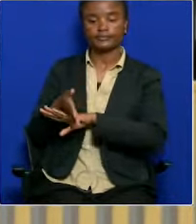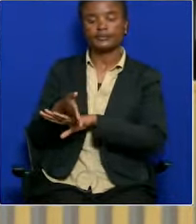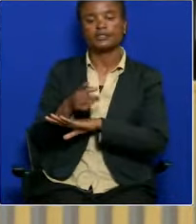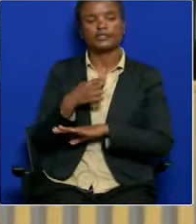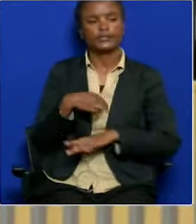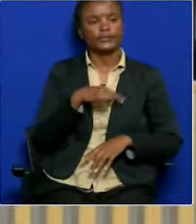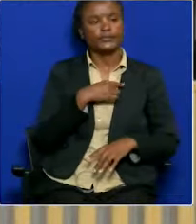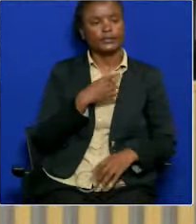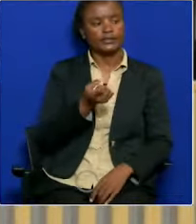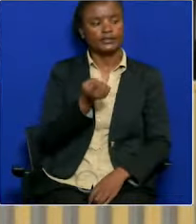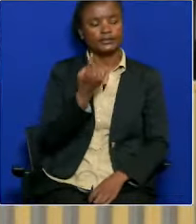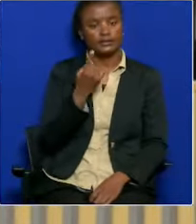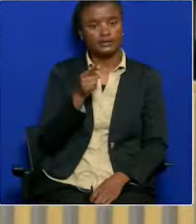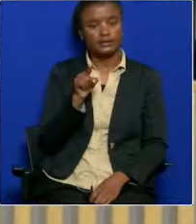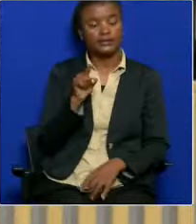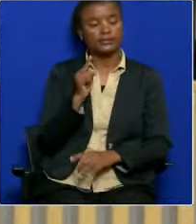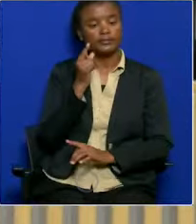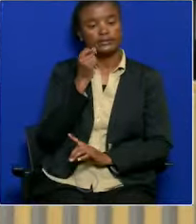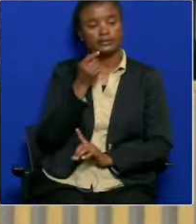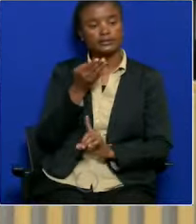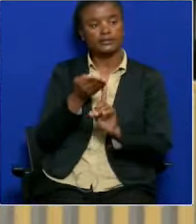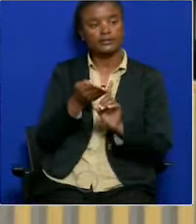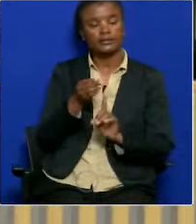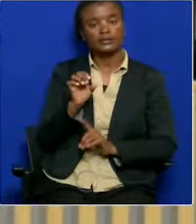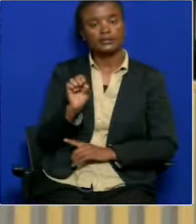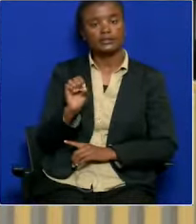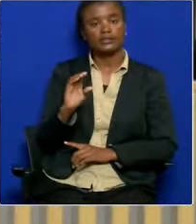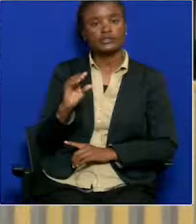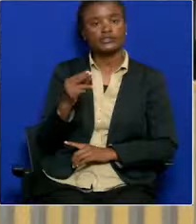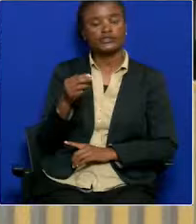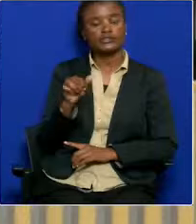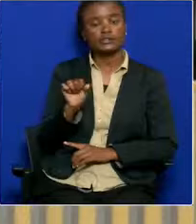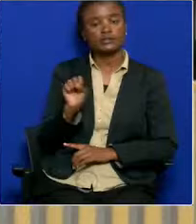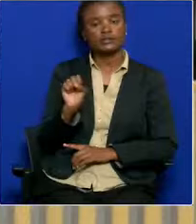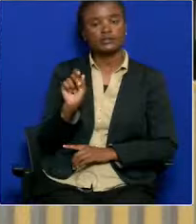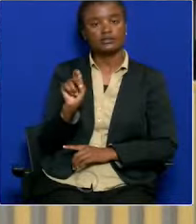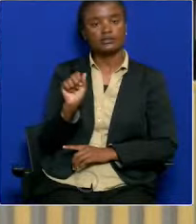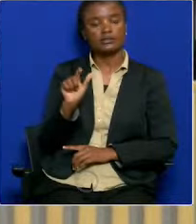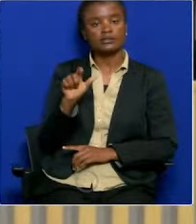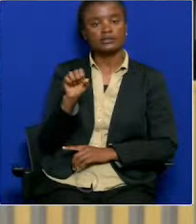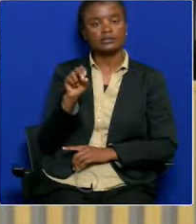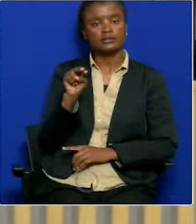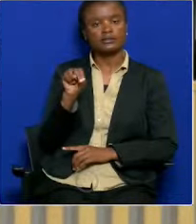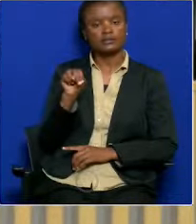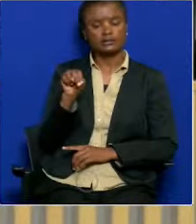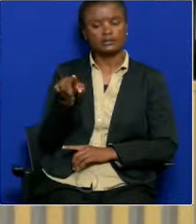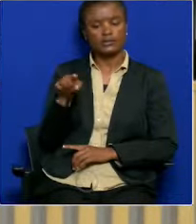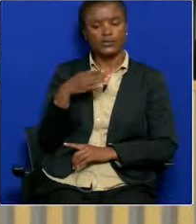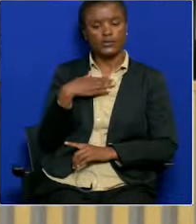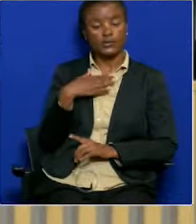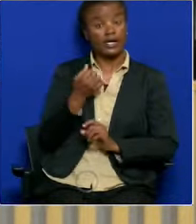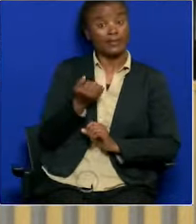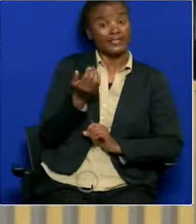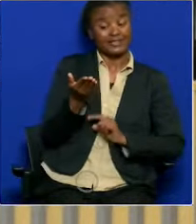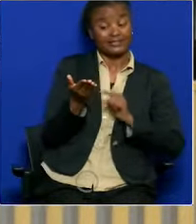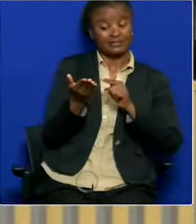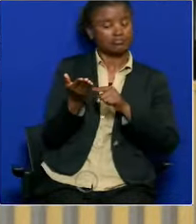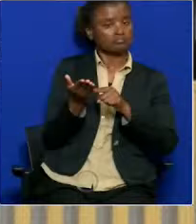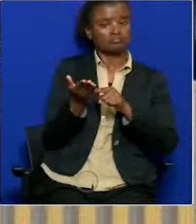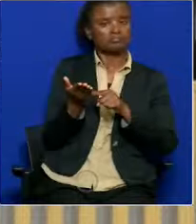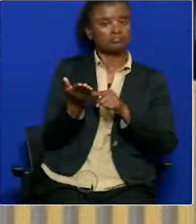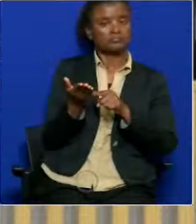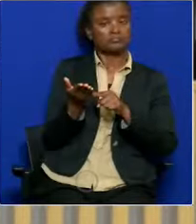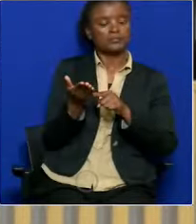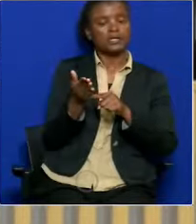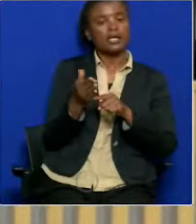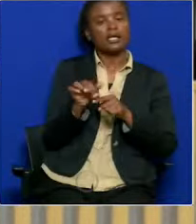Mr. Shaskalson wants to interpose an application, but perhaps, but only if